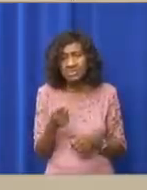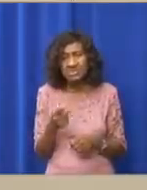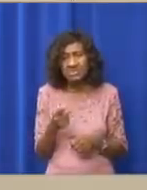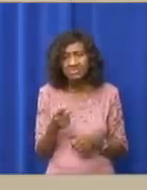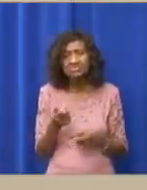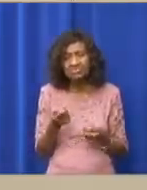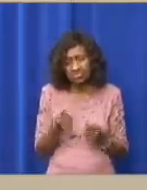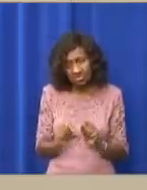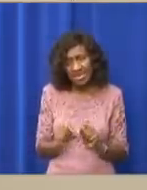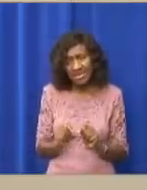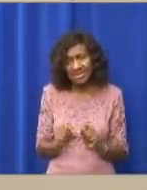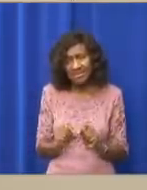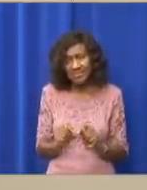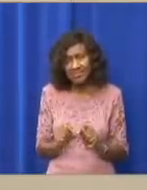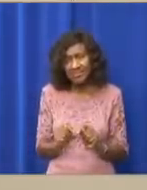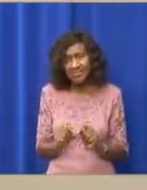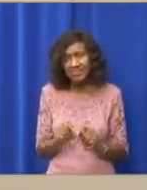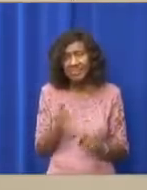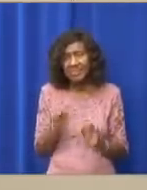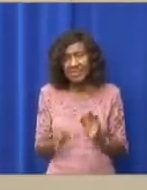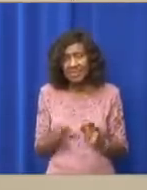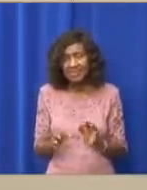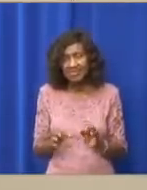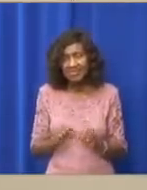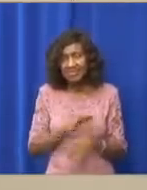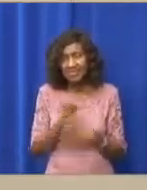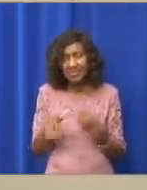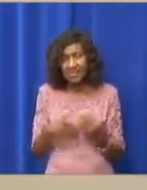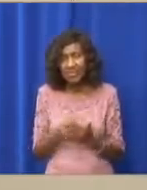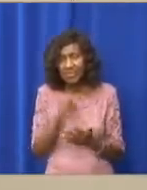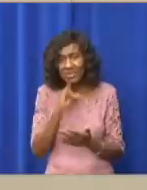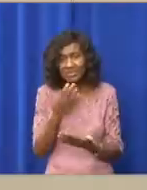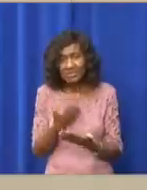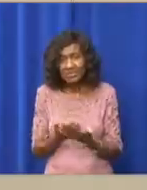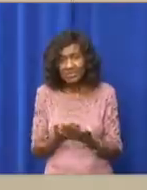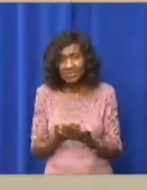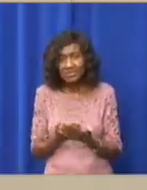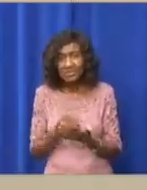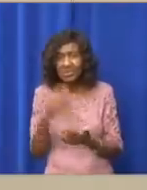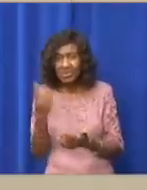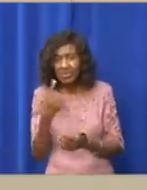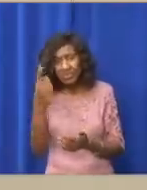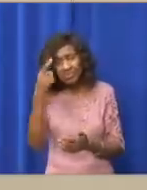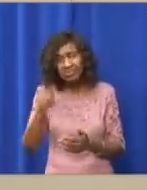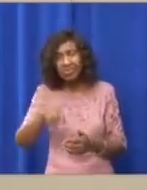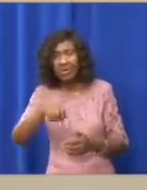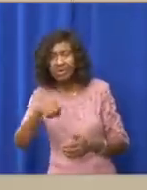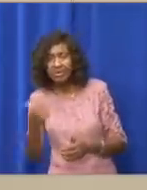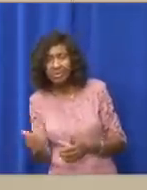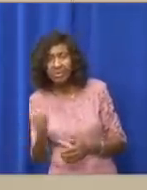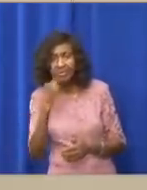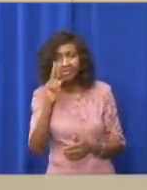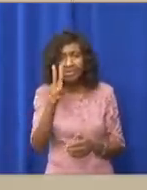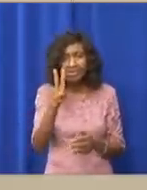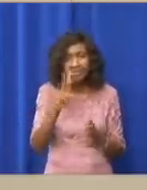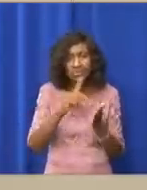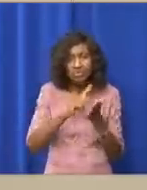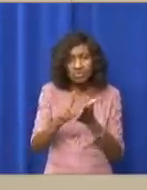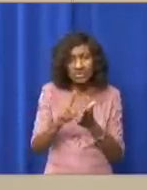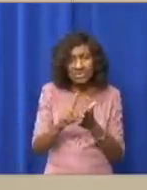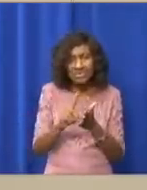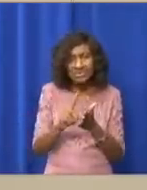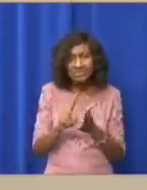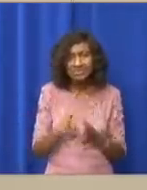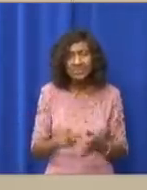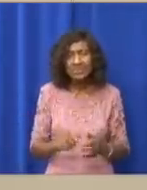parts. If all goes well, this is only for another 2 weeks or so. So help us